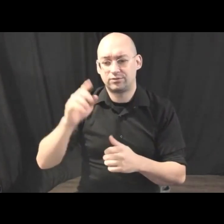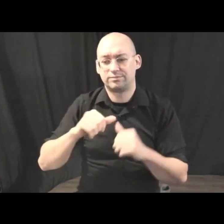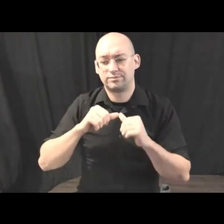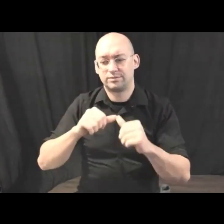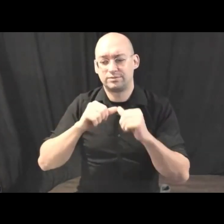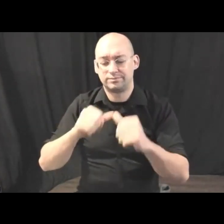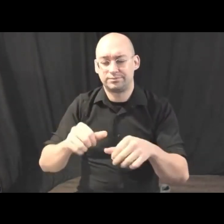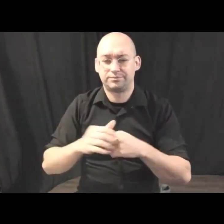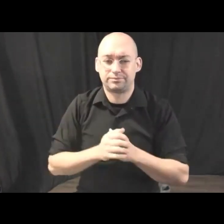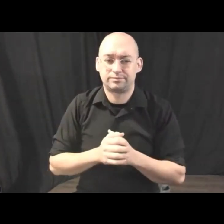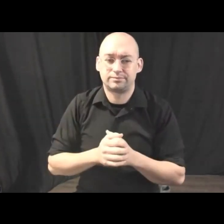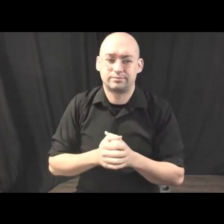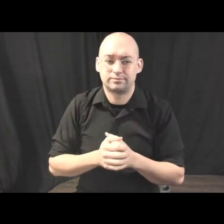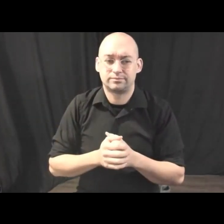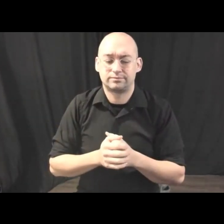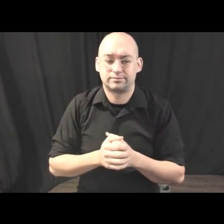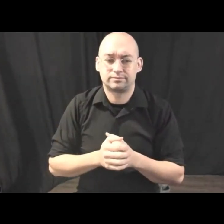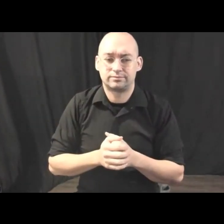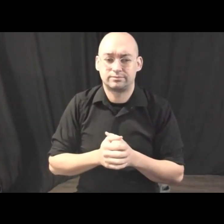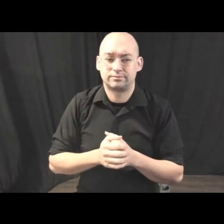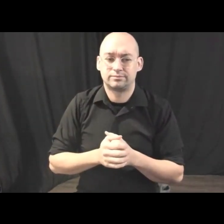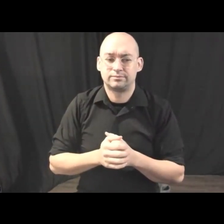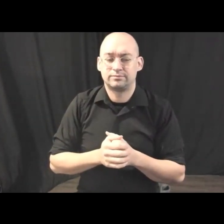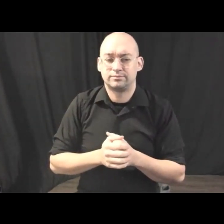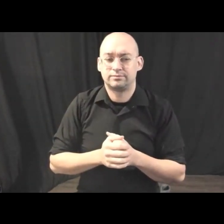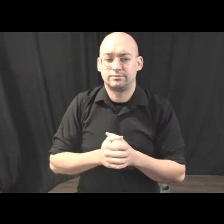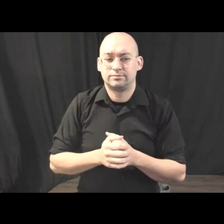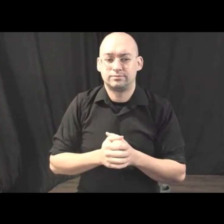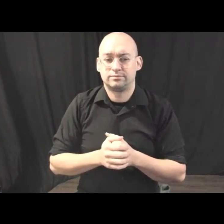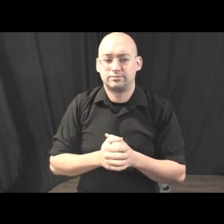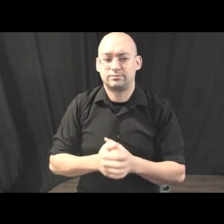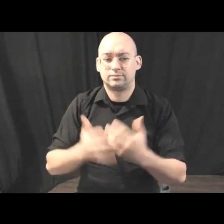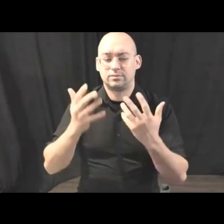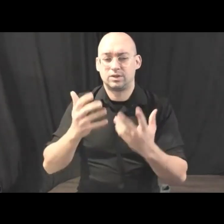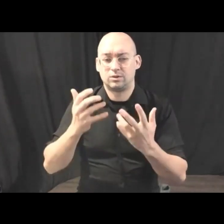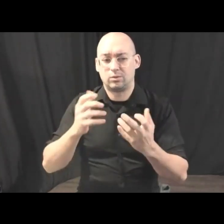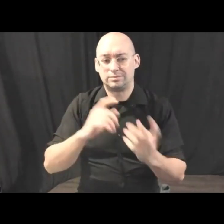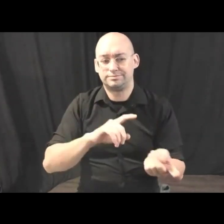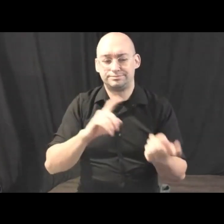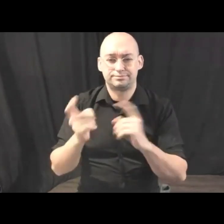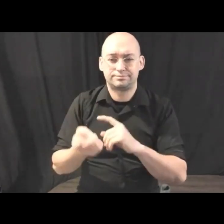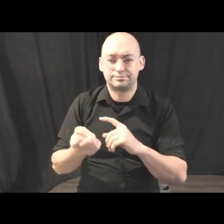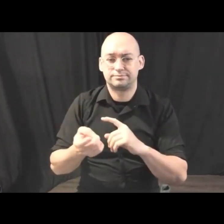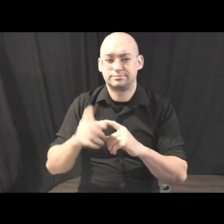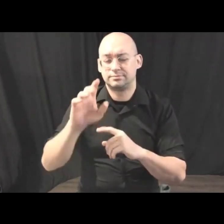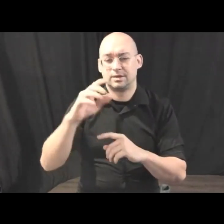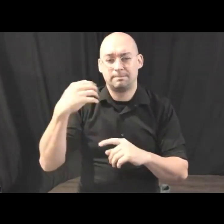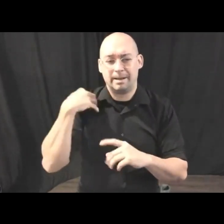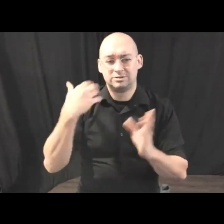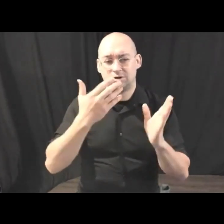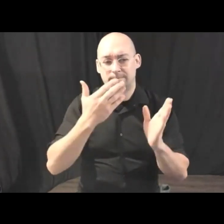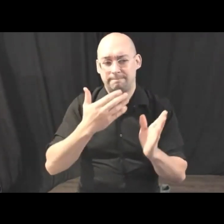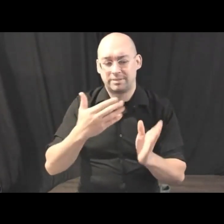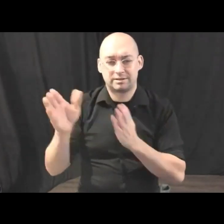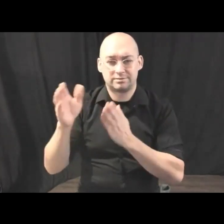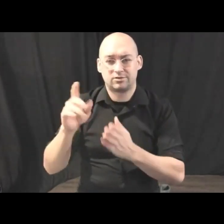needs to be supported. I also want to then turn more to the master plan and, again,